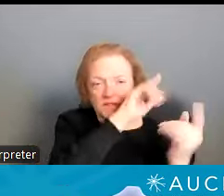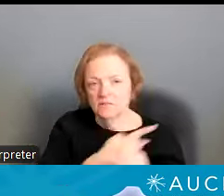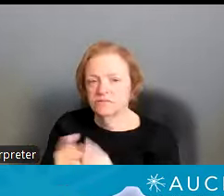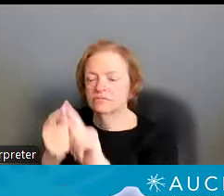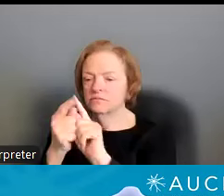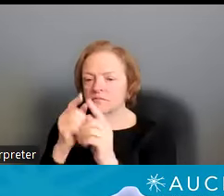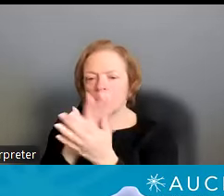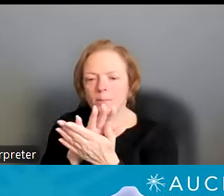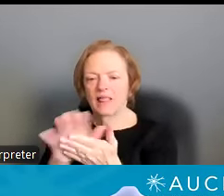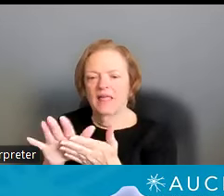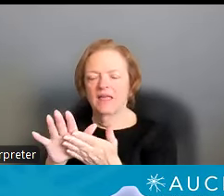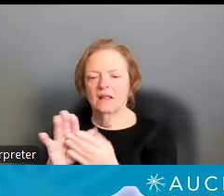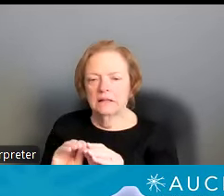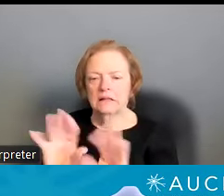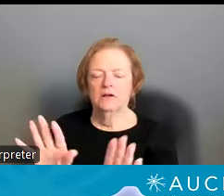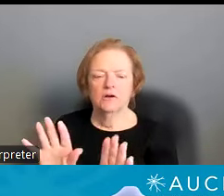The next slide.